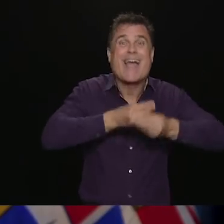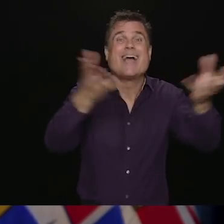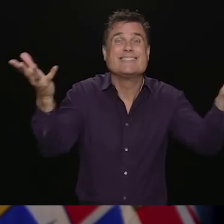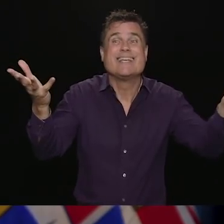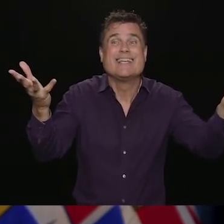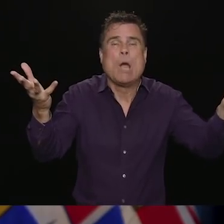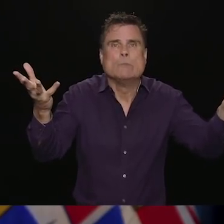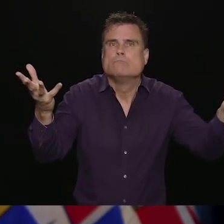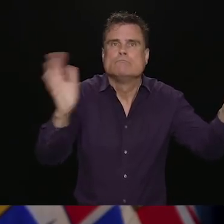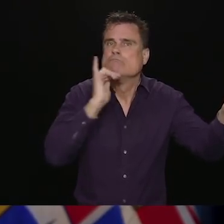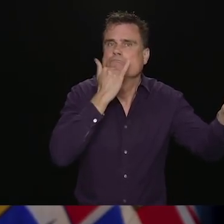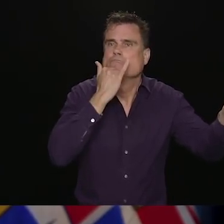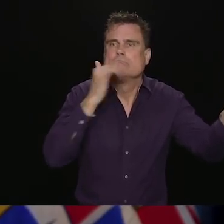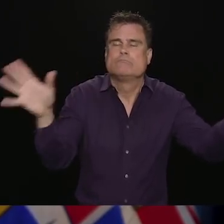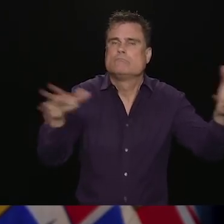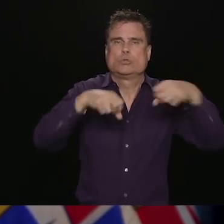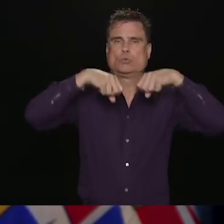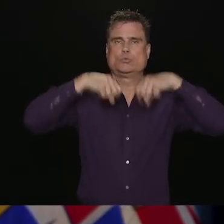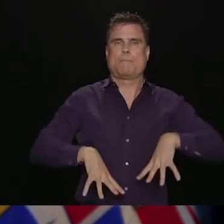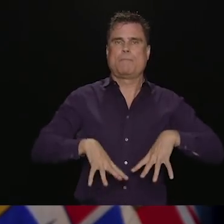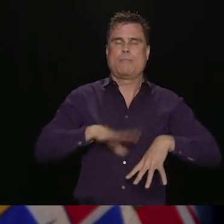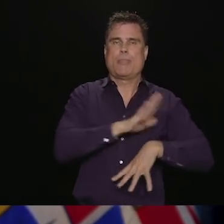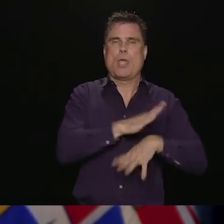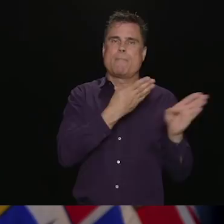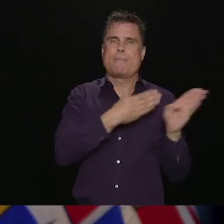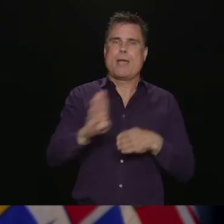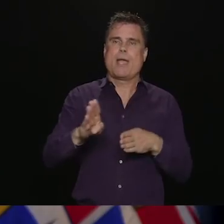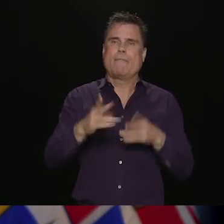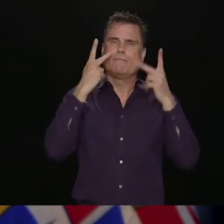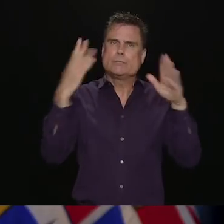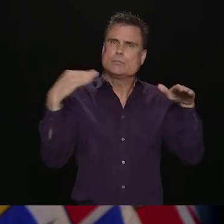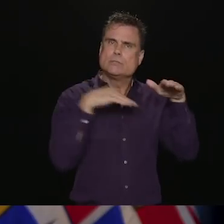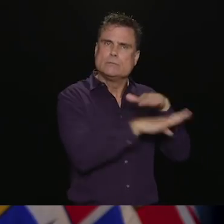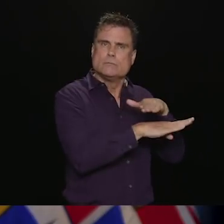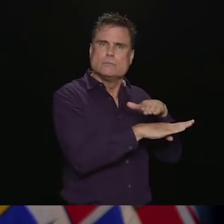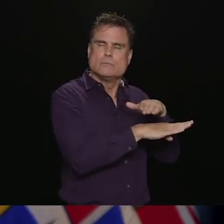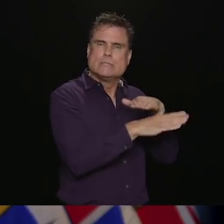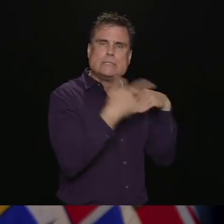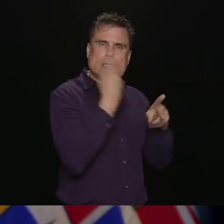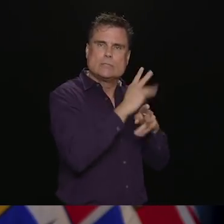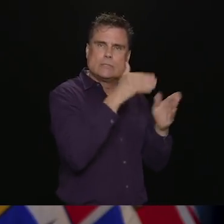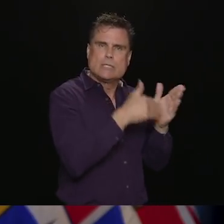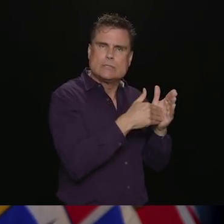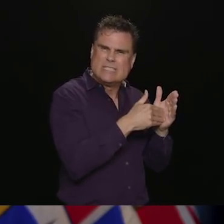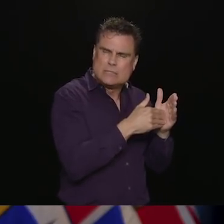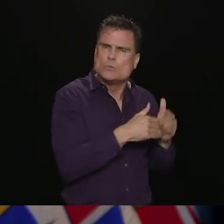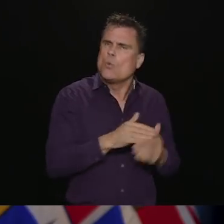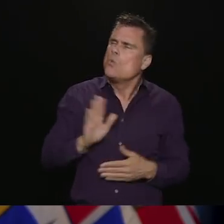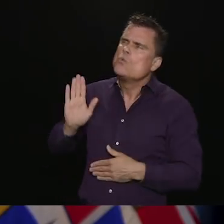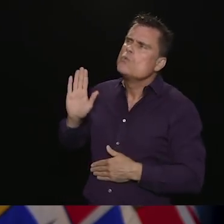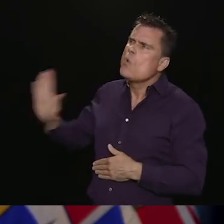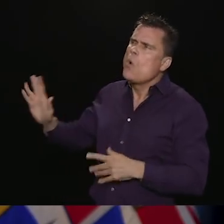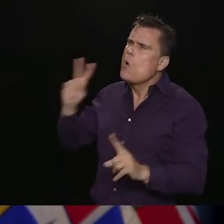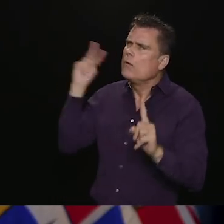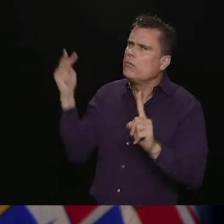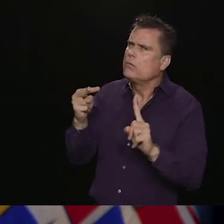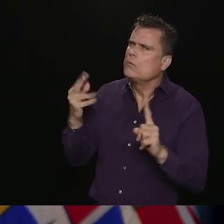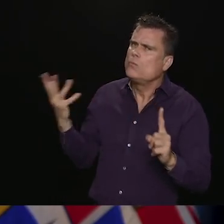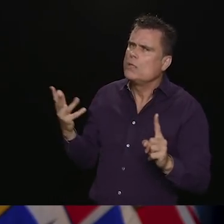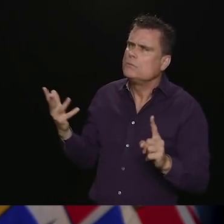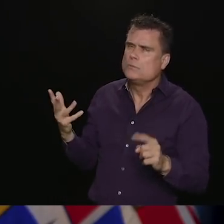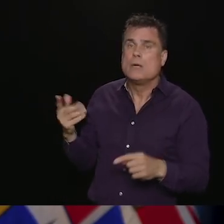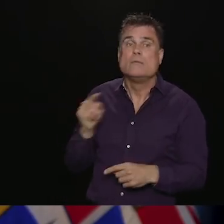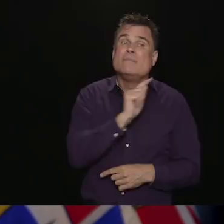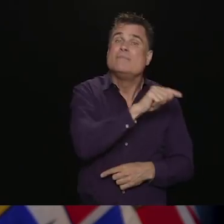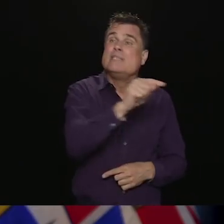I was wondering if you have a message for any care homes that are looking at allowing visits when the restrictions haven't lifted yet. Yeah,